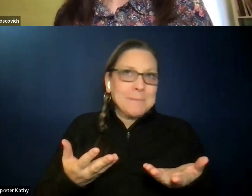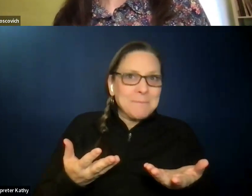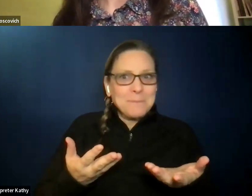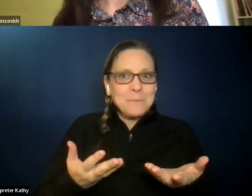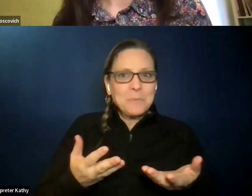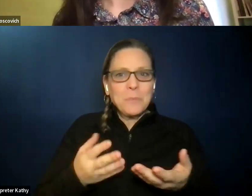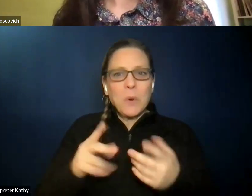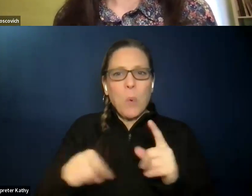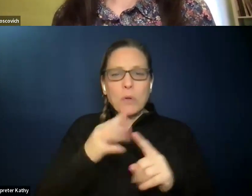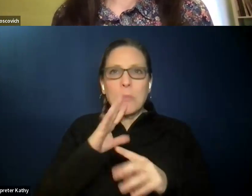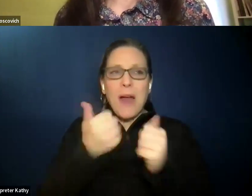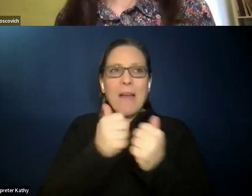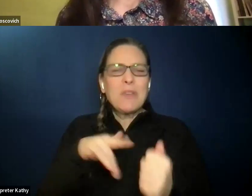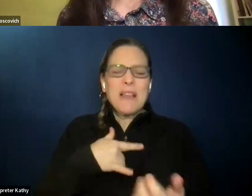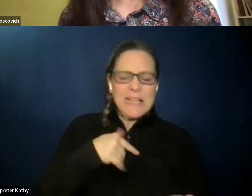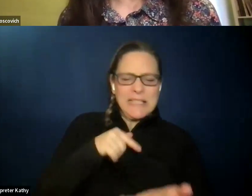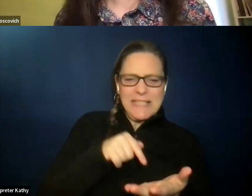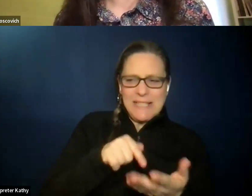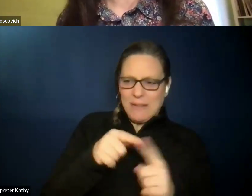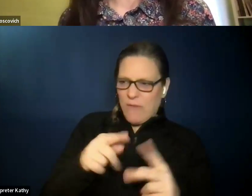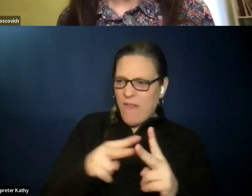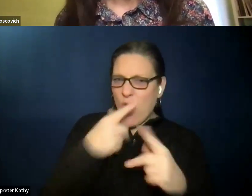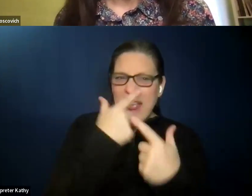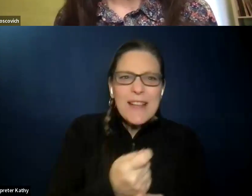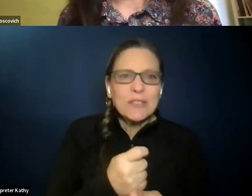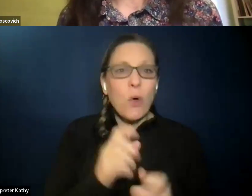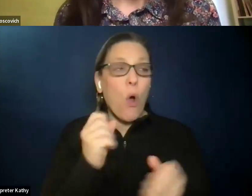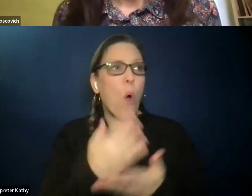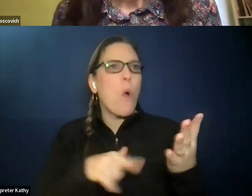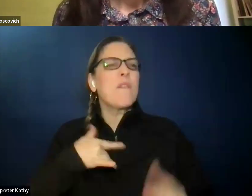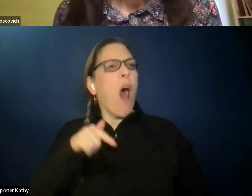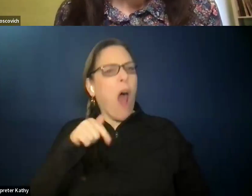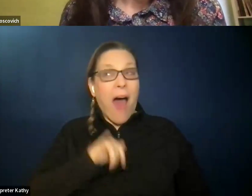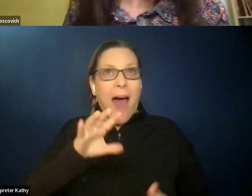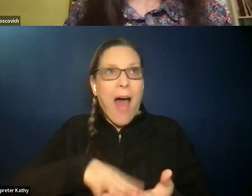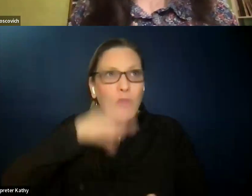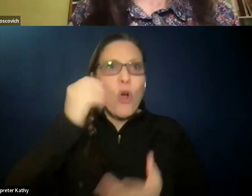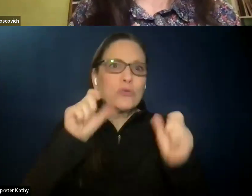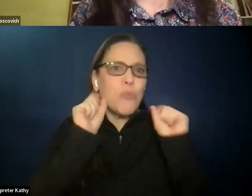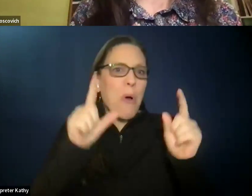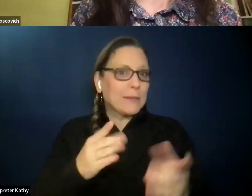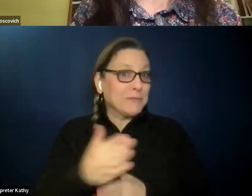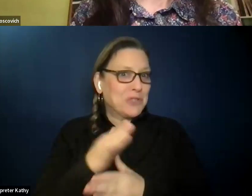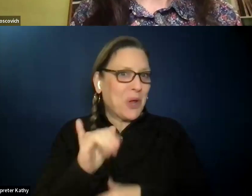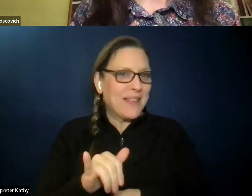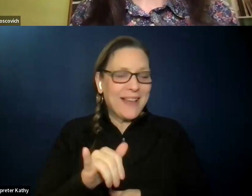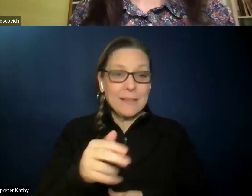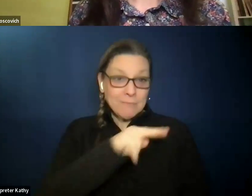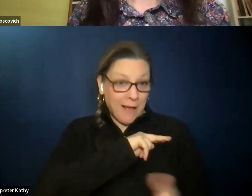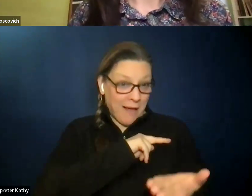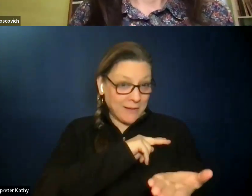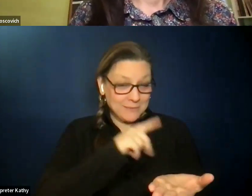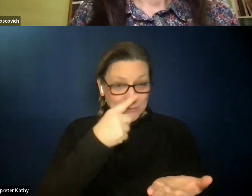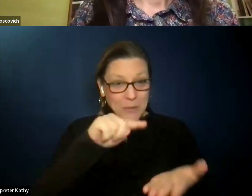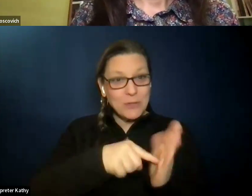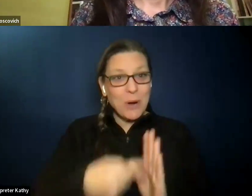you're talking about, if there was anything that you're like, oh, this was super interesting or surprising or anything like that, like, let us know. But Hena, if you could